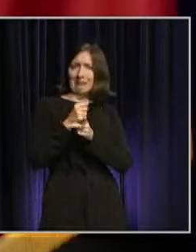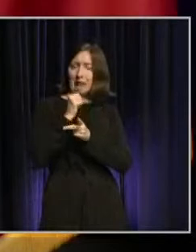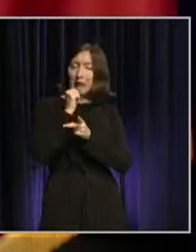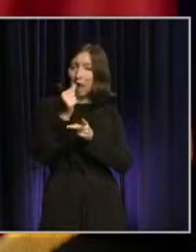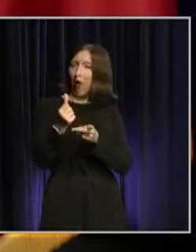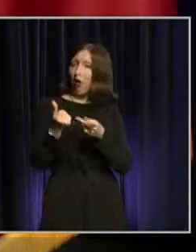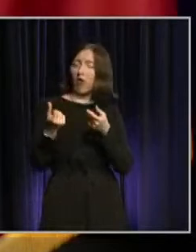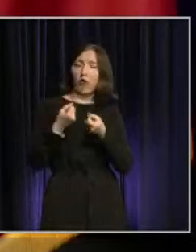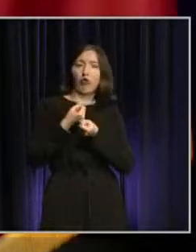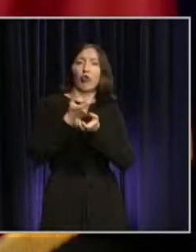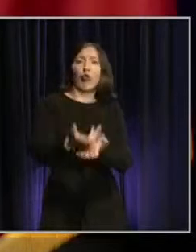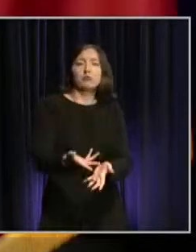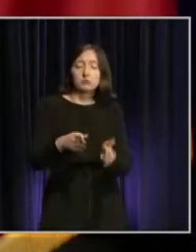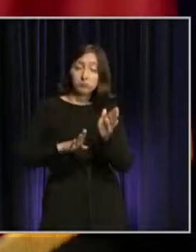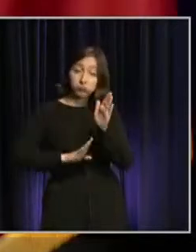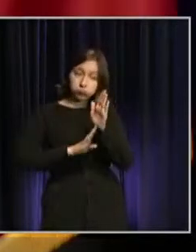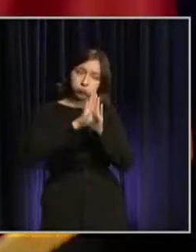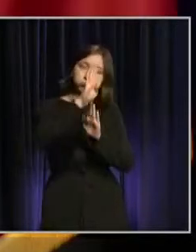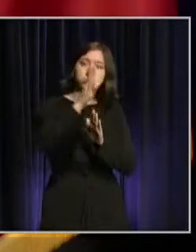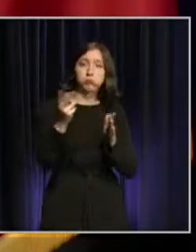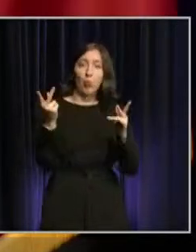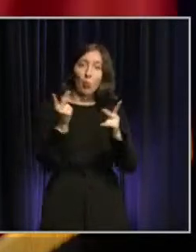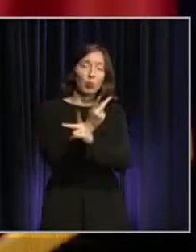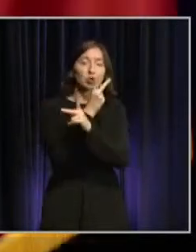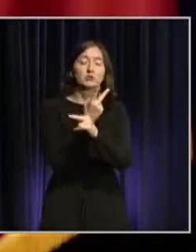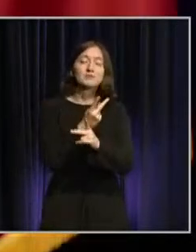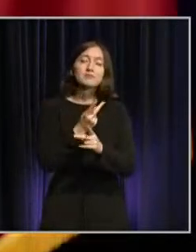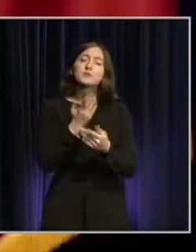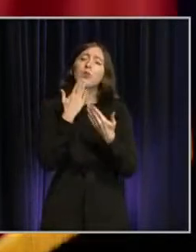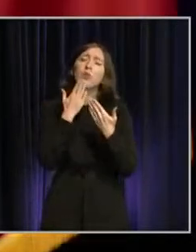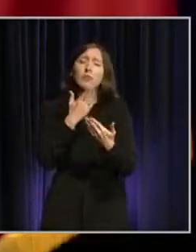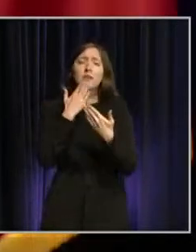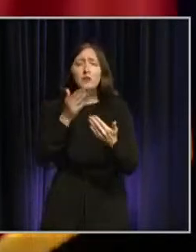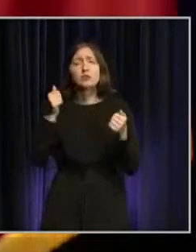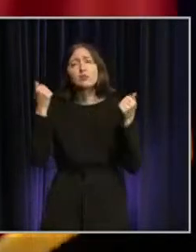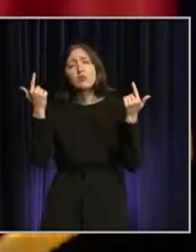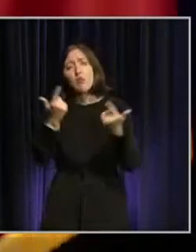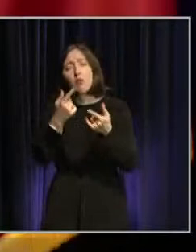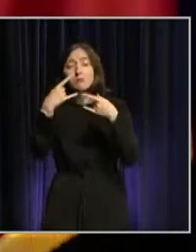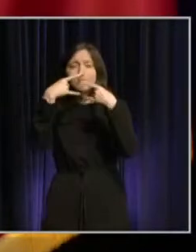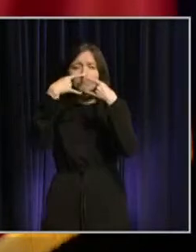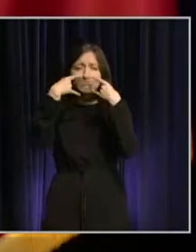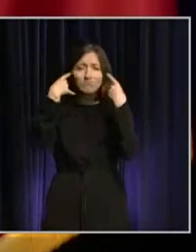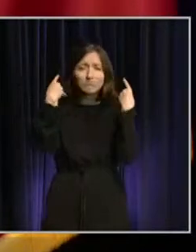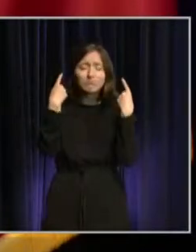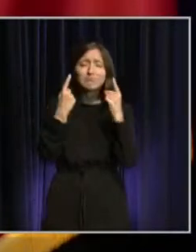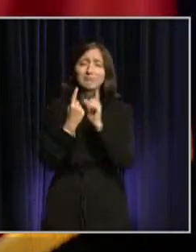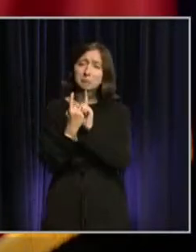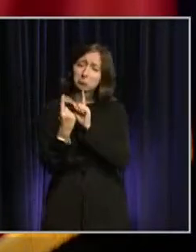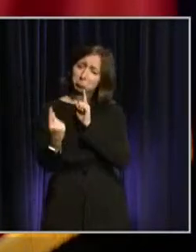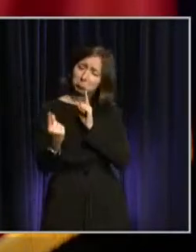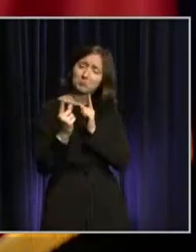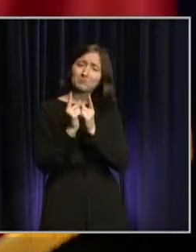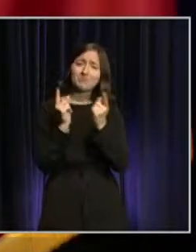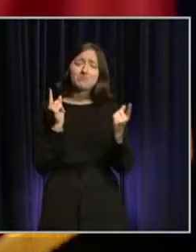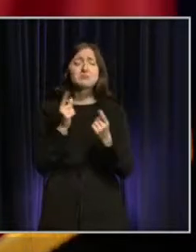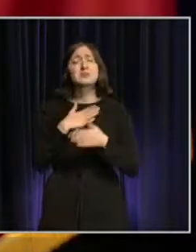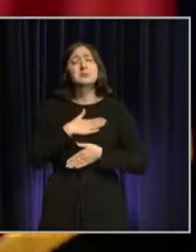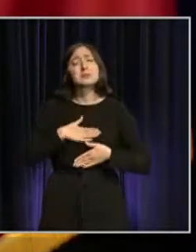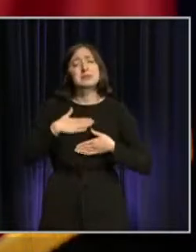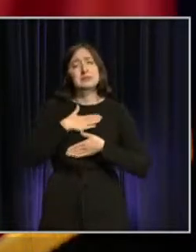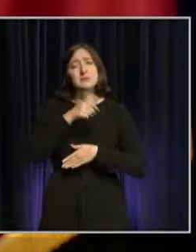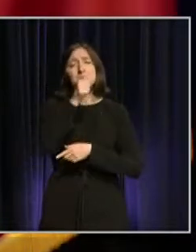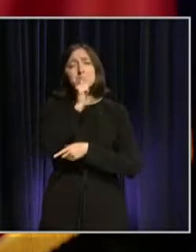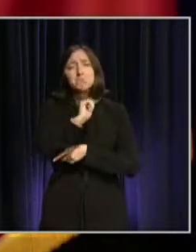what everybody's doing with respect to face mask and social distance. Just bear with us another 2 or 3 months,